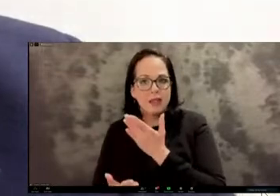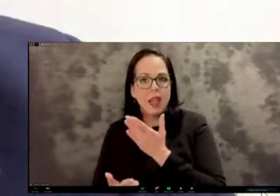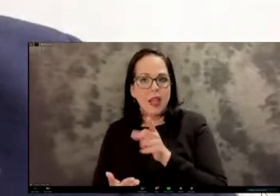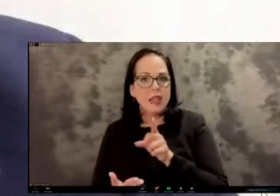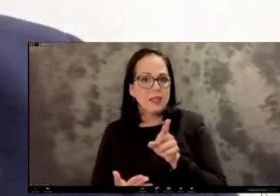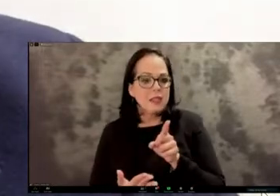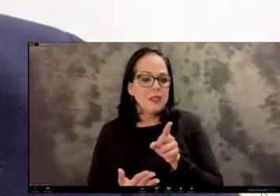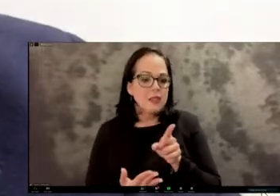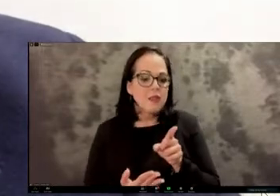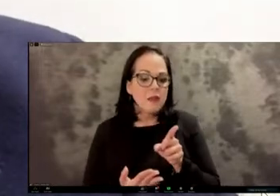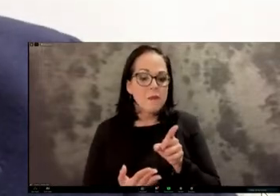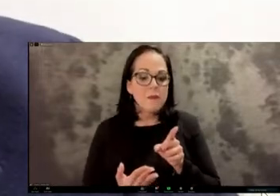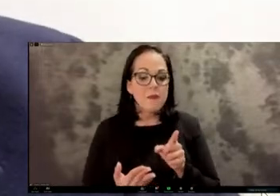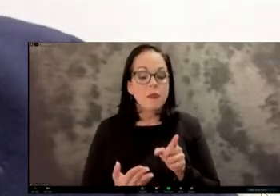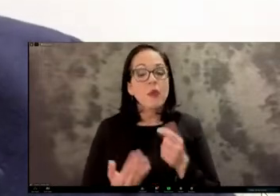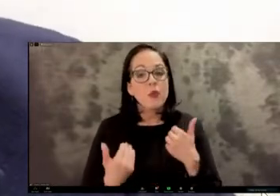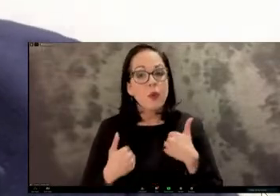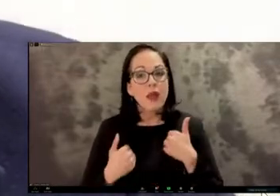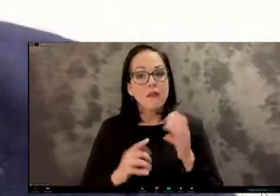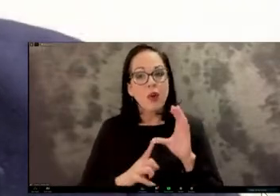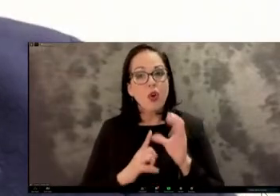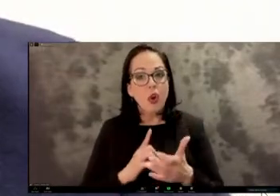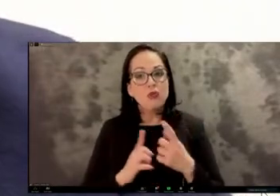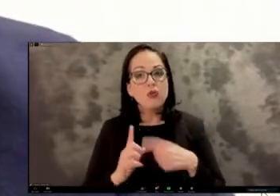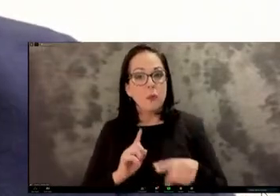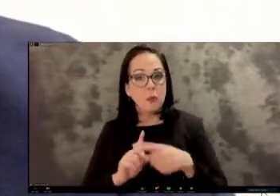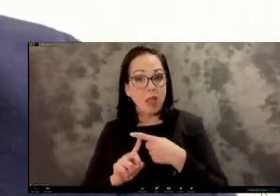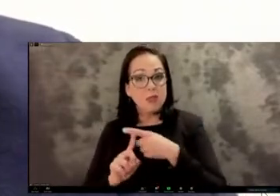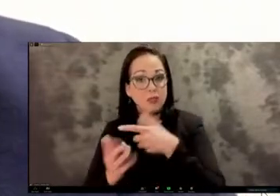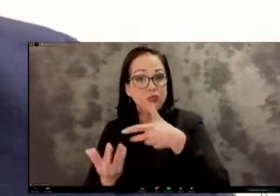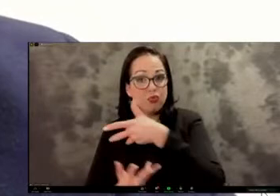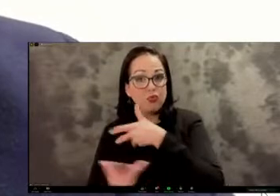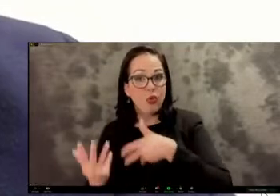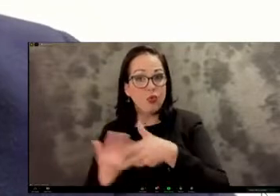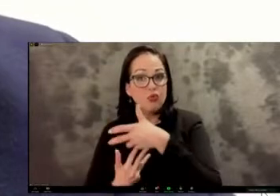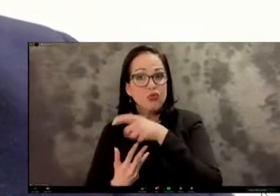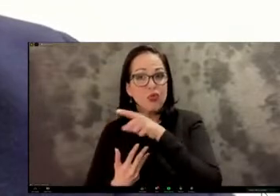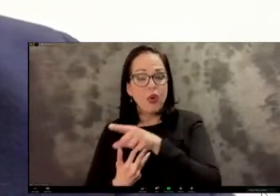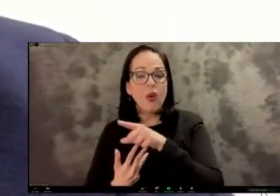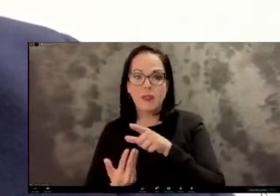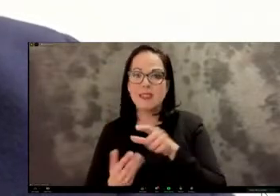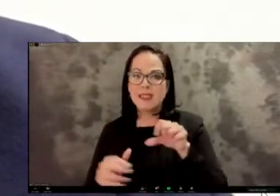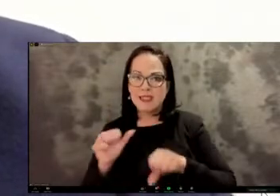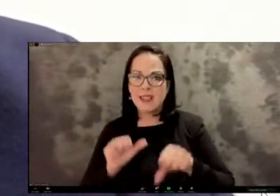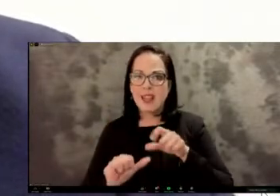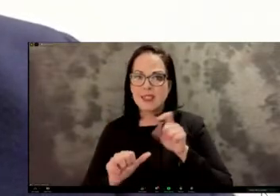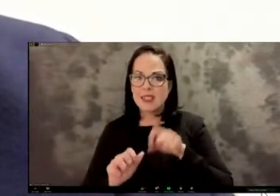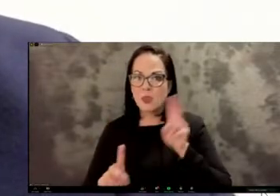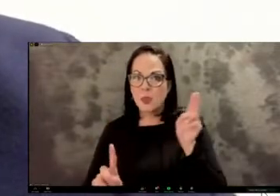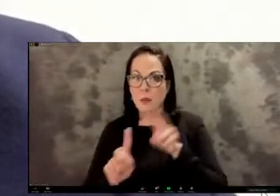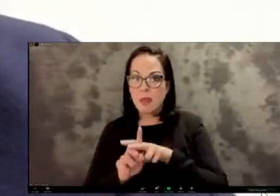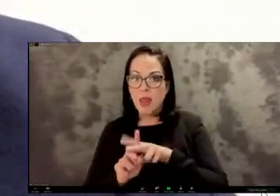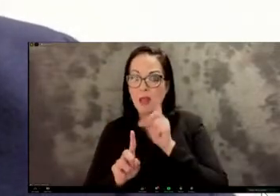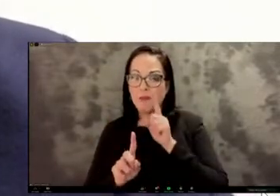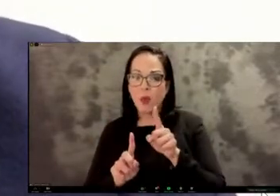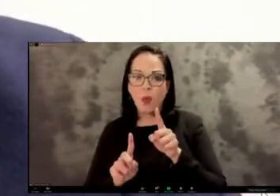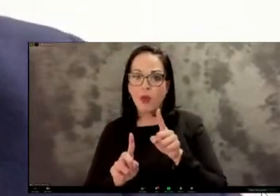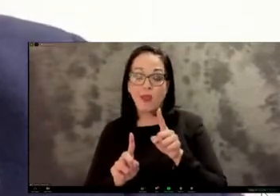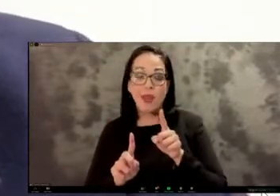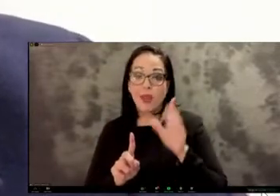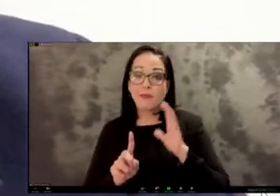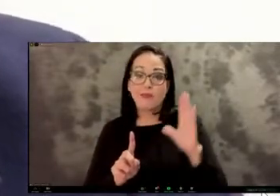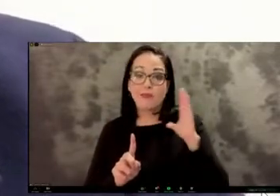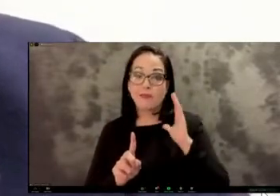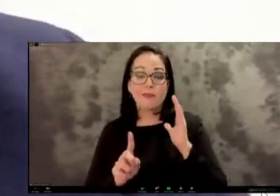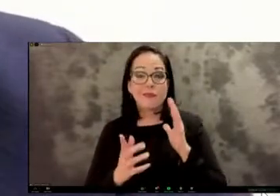there's cultural and social science that needs to apply to classic psychiatry.